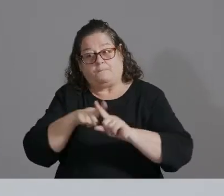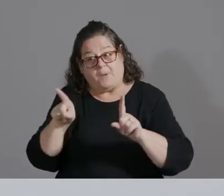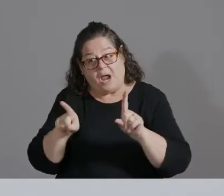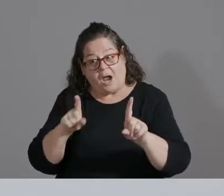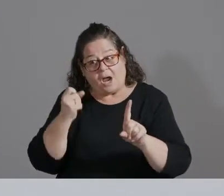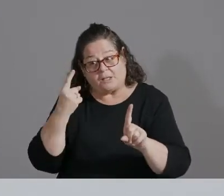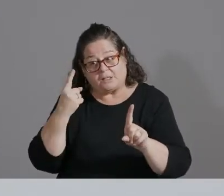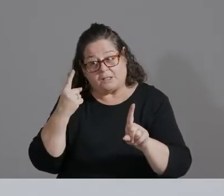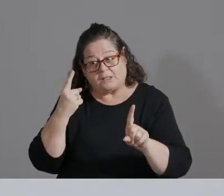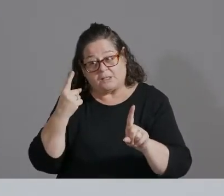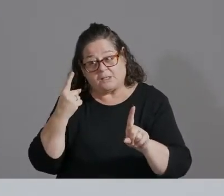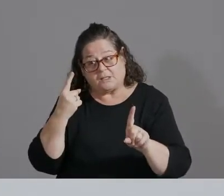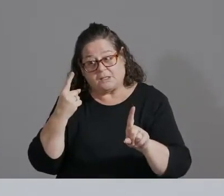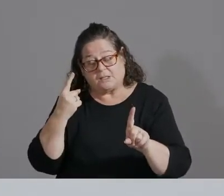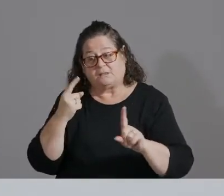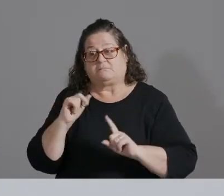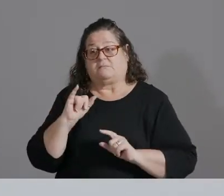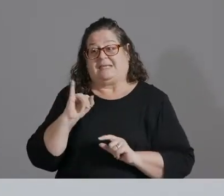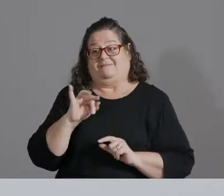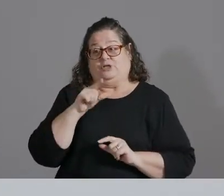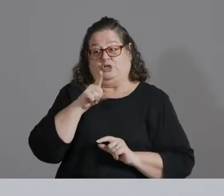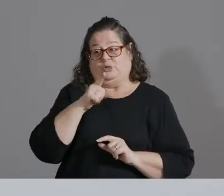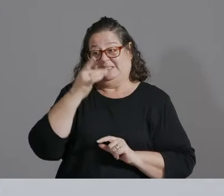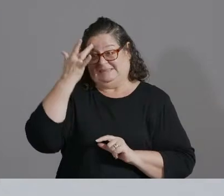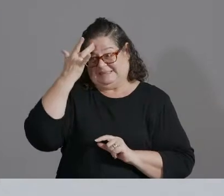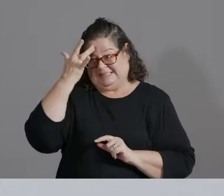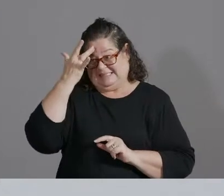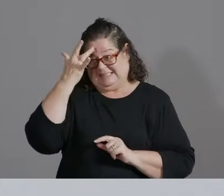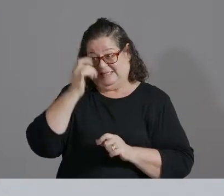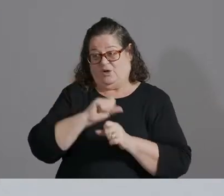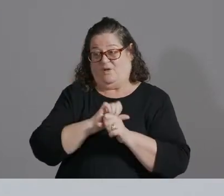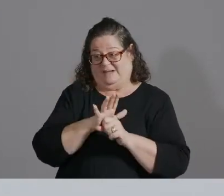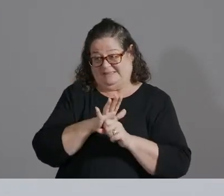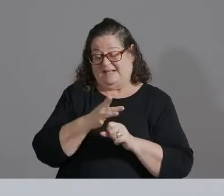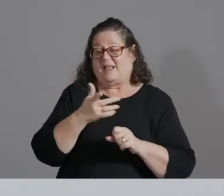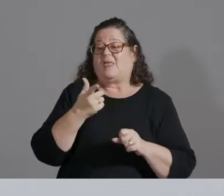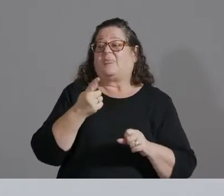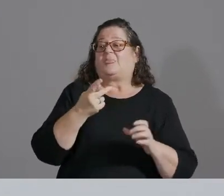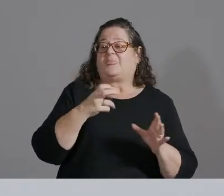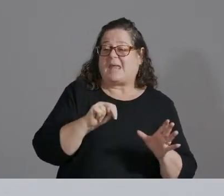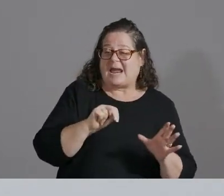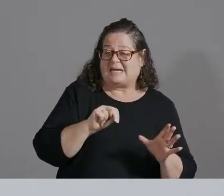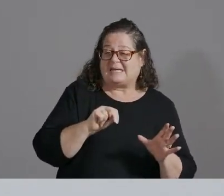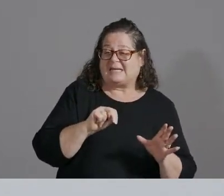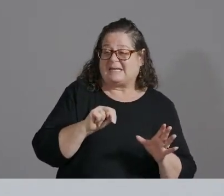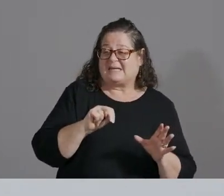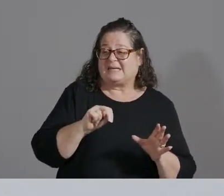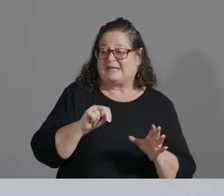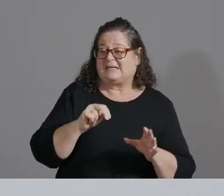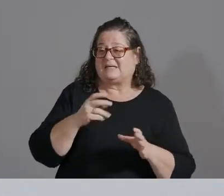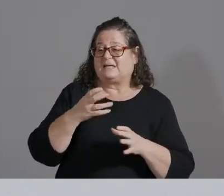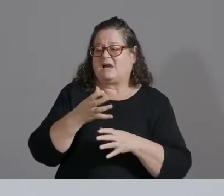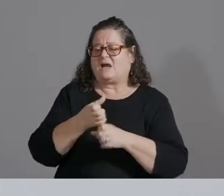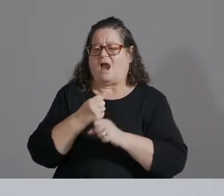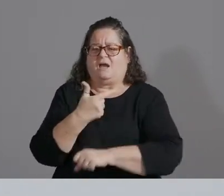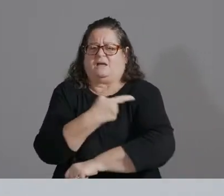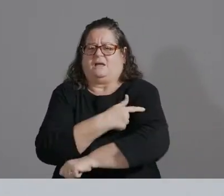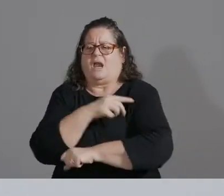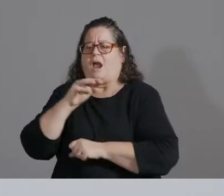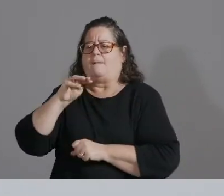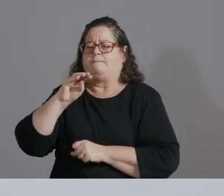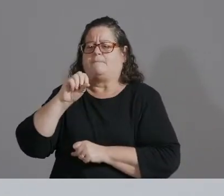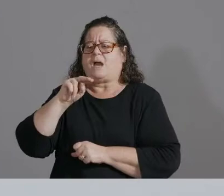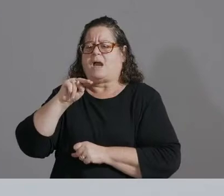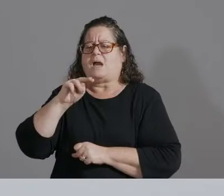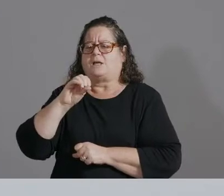the monoclonal antibody, so that bamlanivimab, or convalescent plasma during your treatment, we